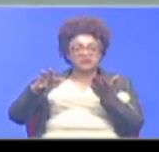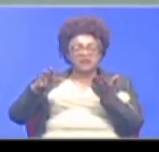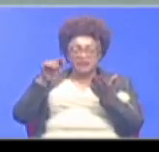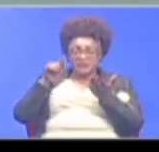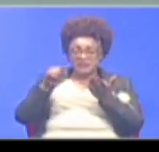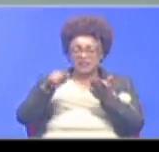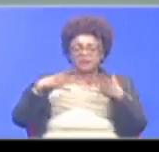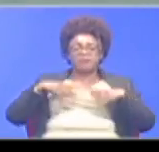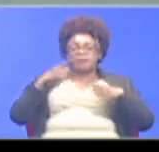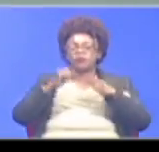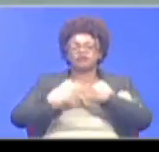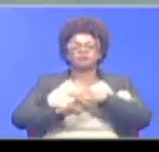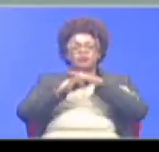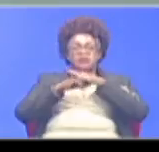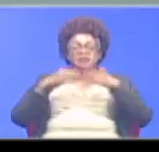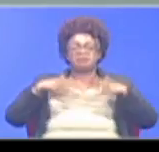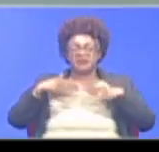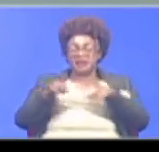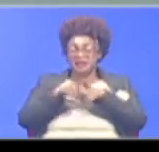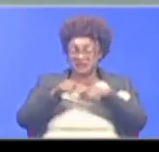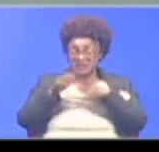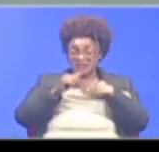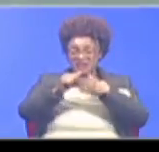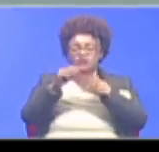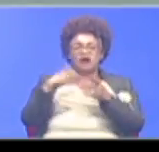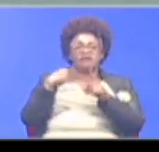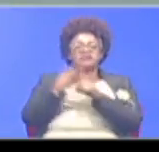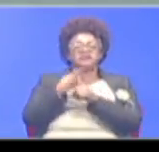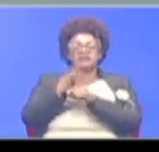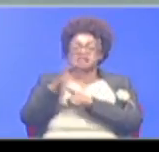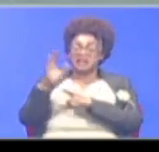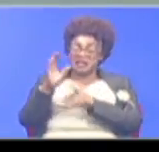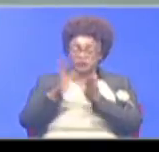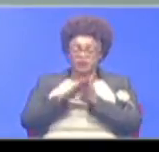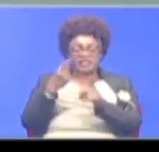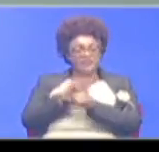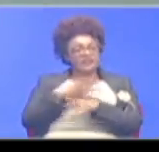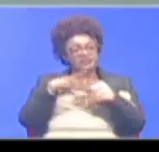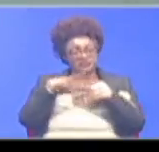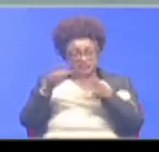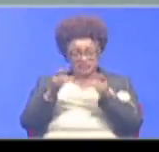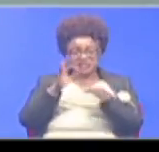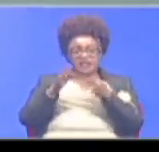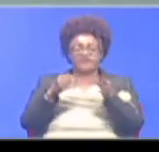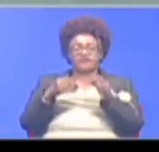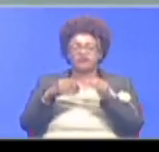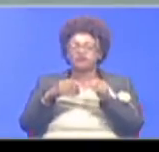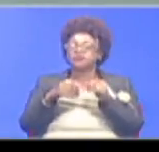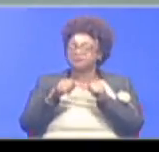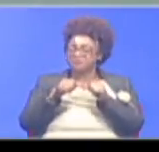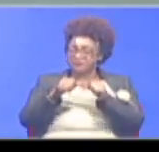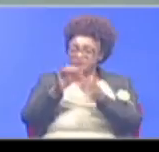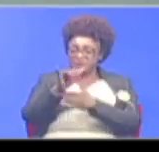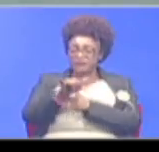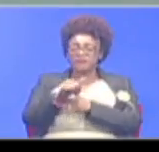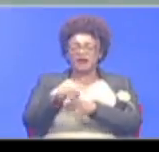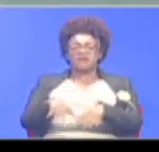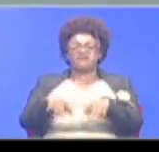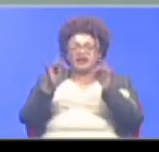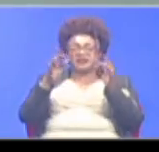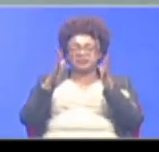who sponsored me. You know, as a guide, you'll handle different clients with different interests. So if you dwell in birds and you get somebody